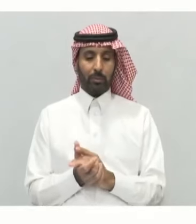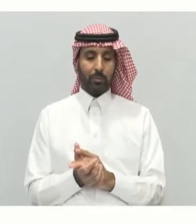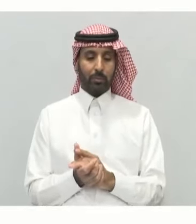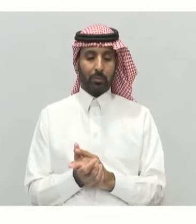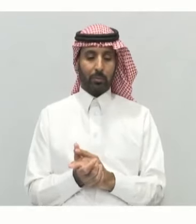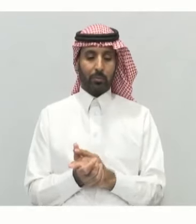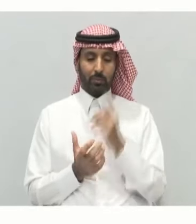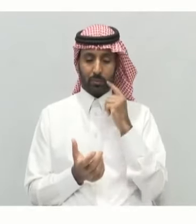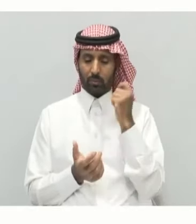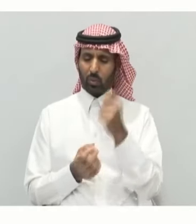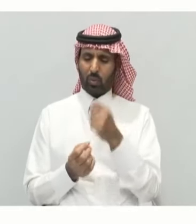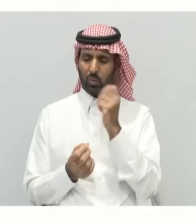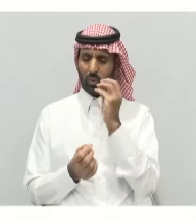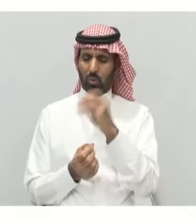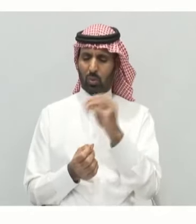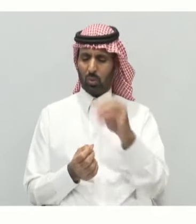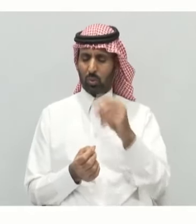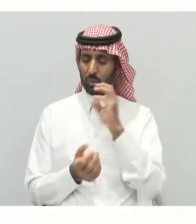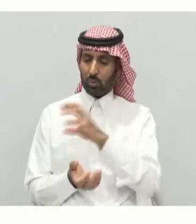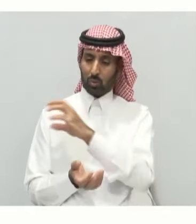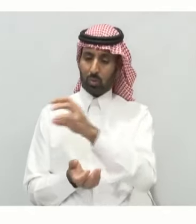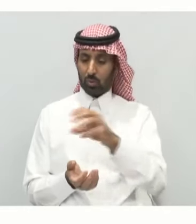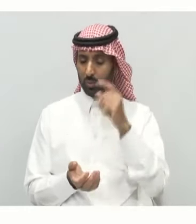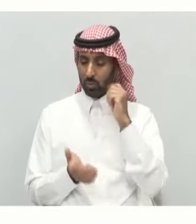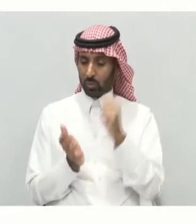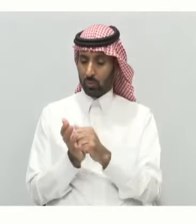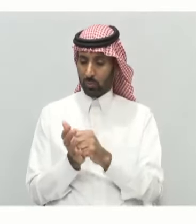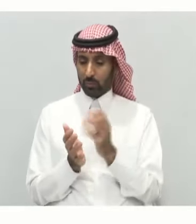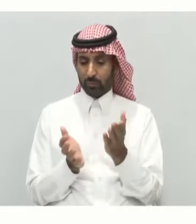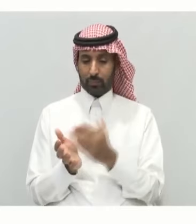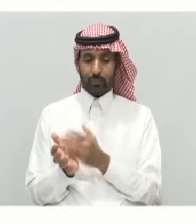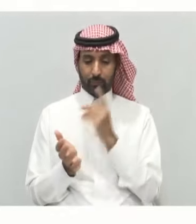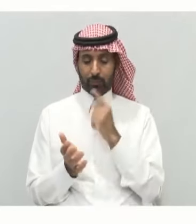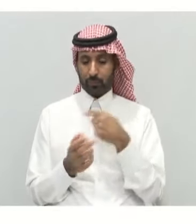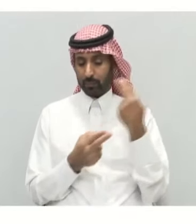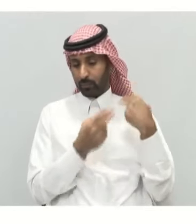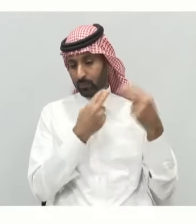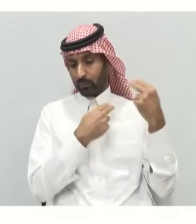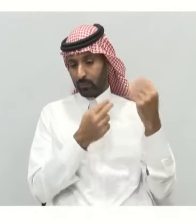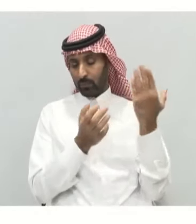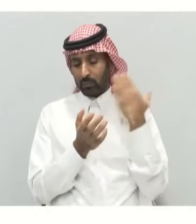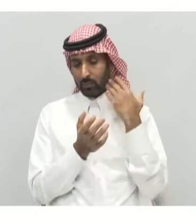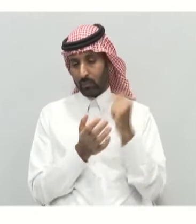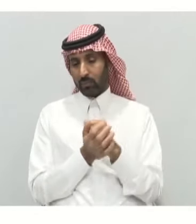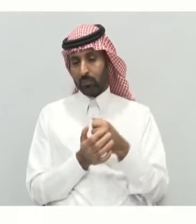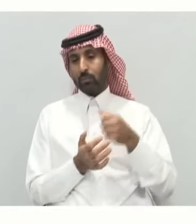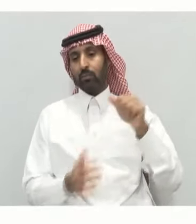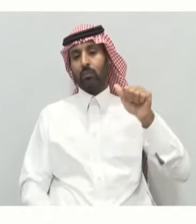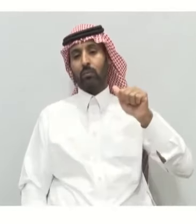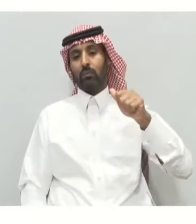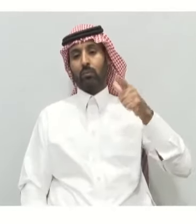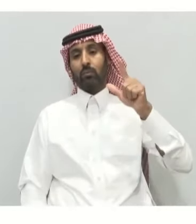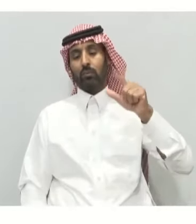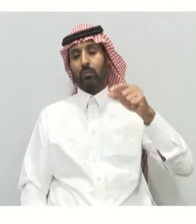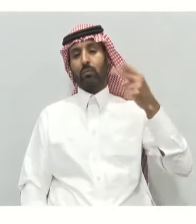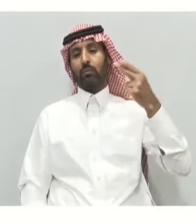He gives a lot of homework. Mr. Al-Halawi is the history teacher. He